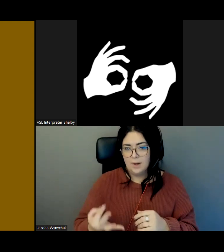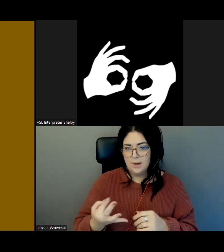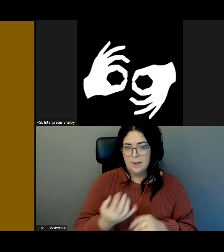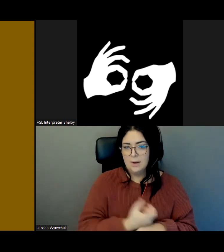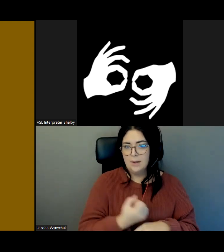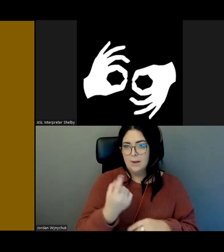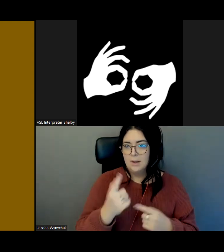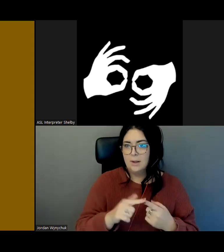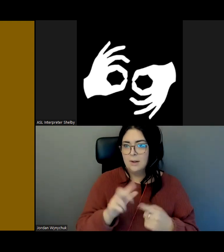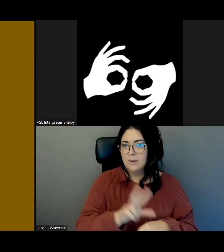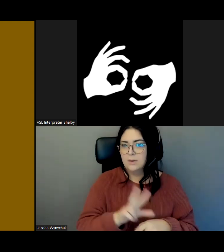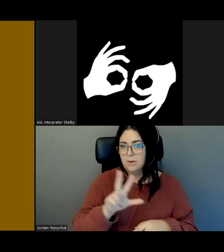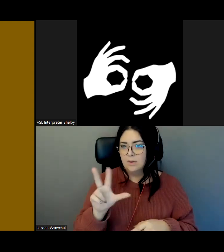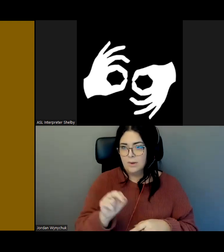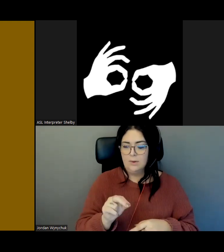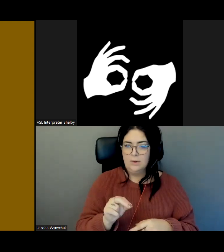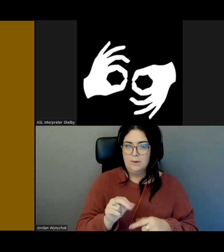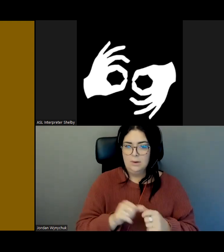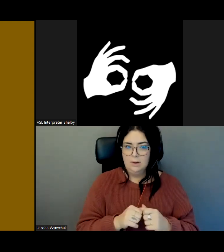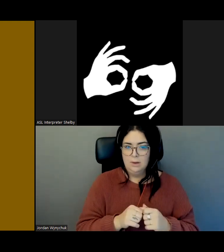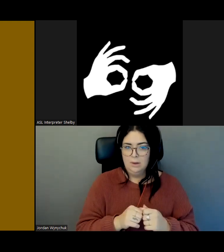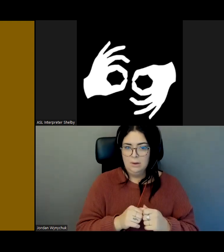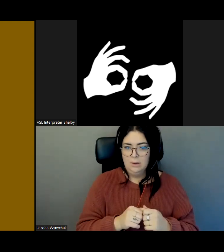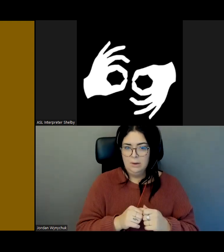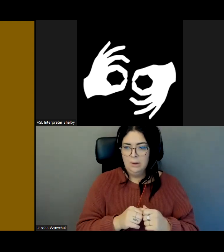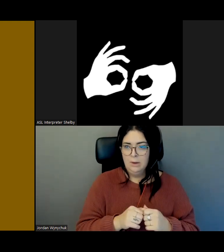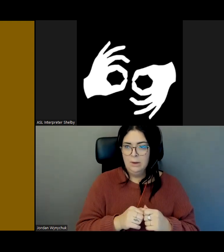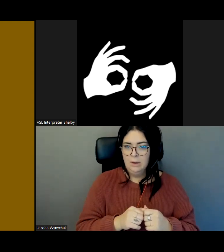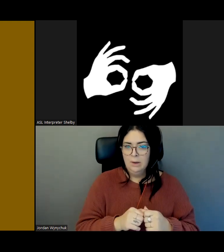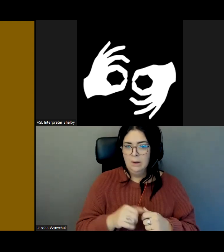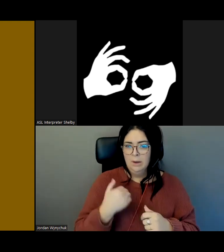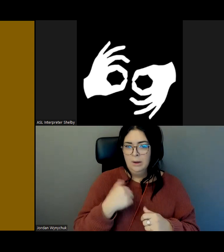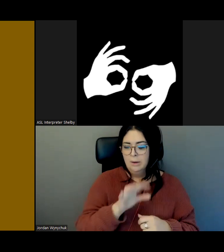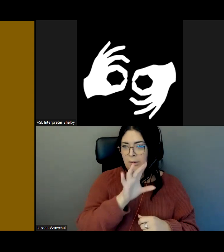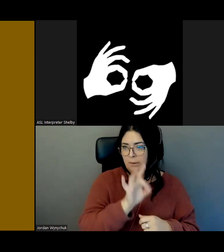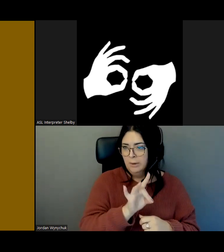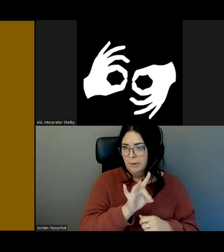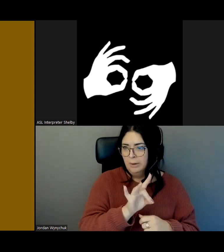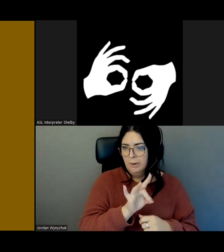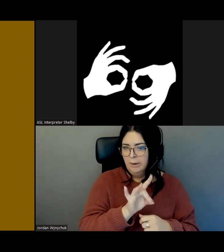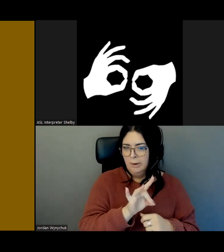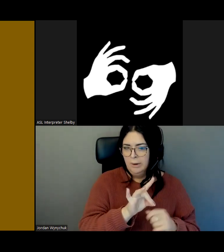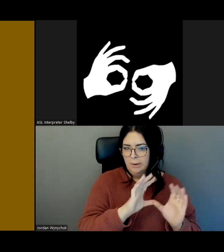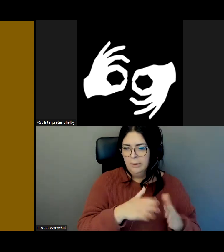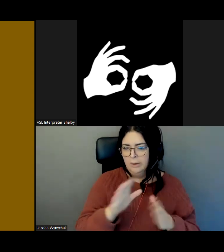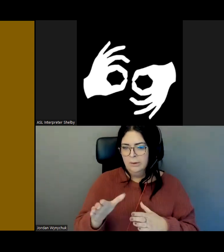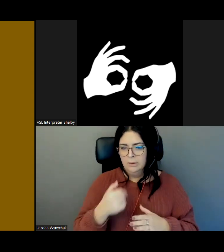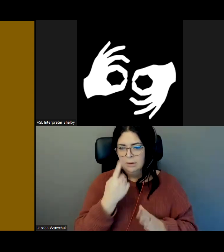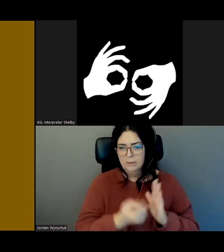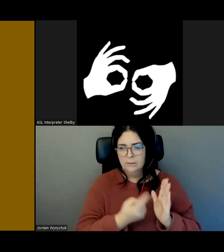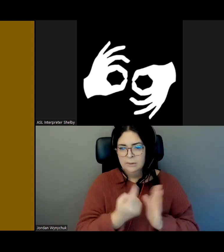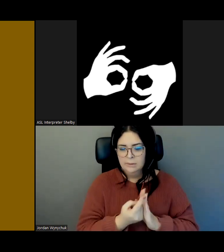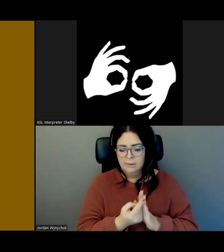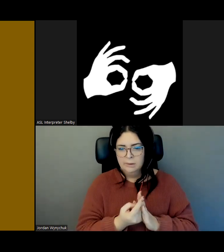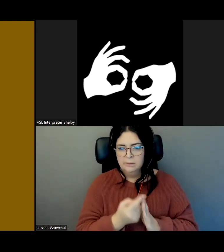11 a.m. to 3:30 p.m. So there's 8 60-minute sessions each week. It's province-wide, again,